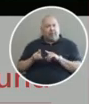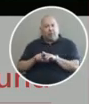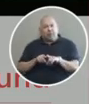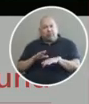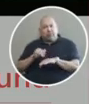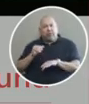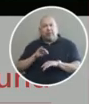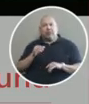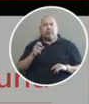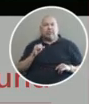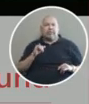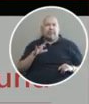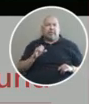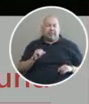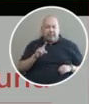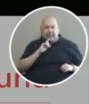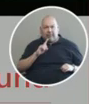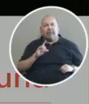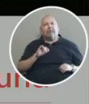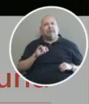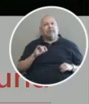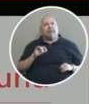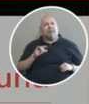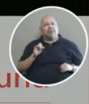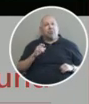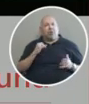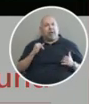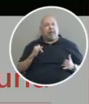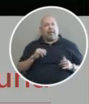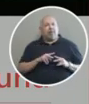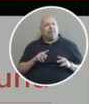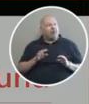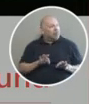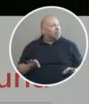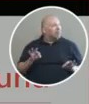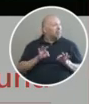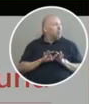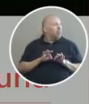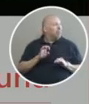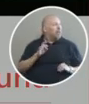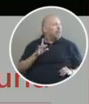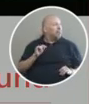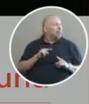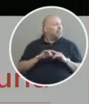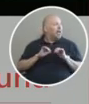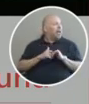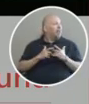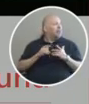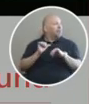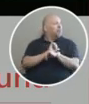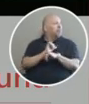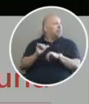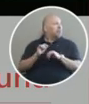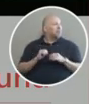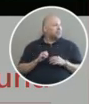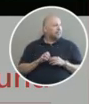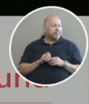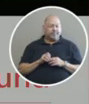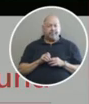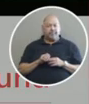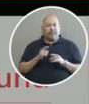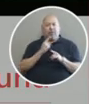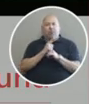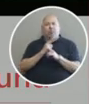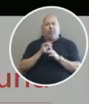called Jessica, and Jessica quickly got on that with the chambers. And that was a very important element of how this was put together. That's